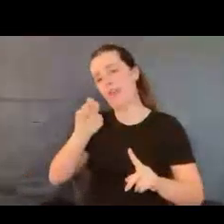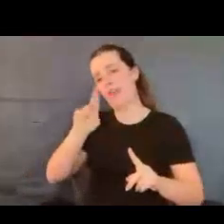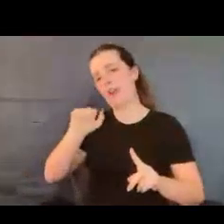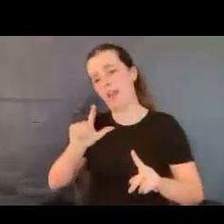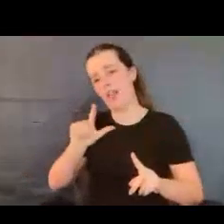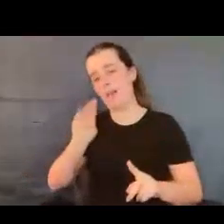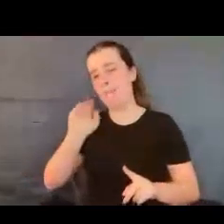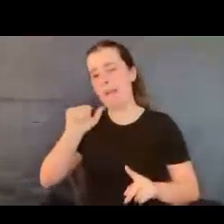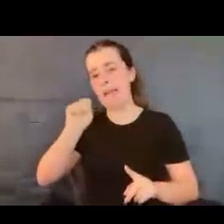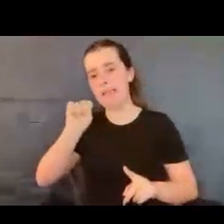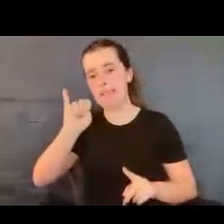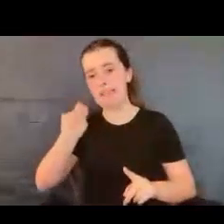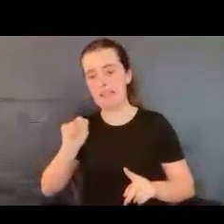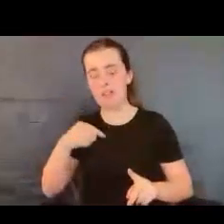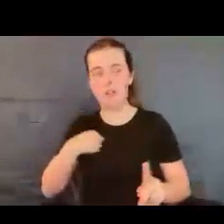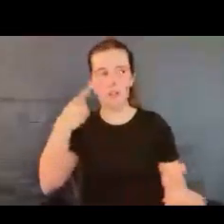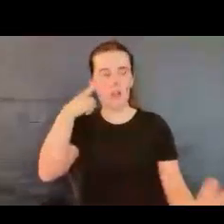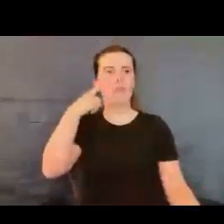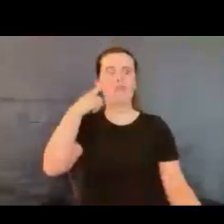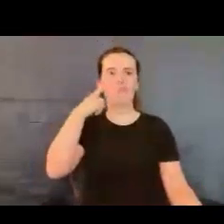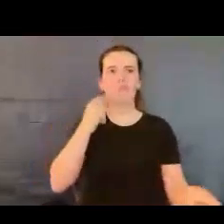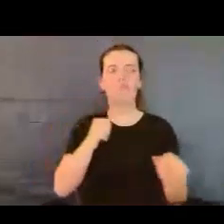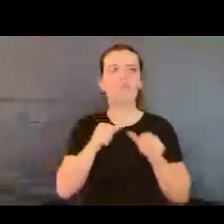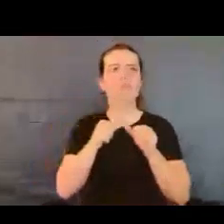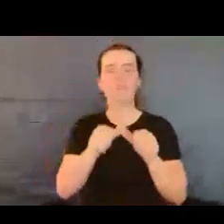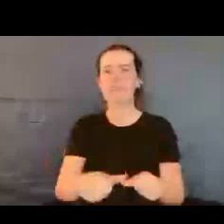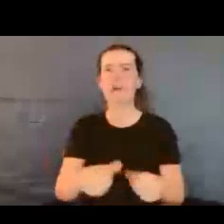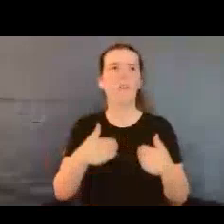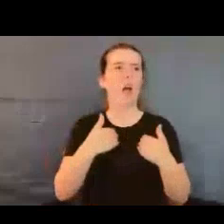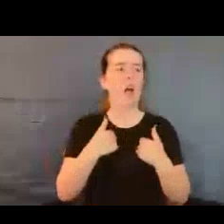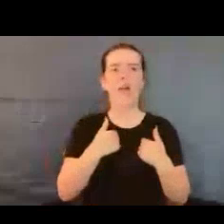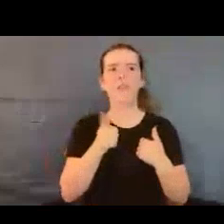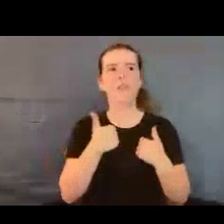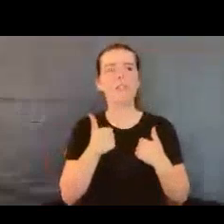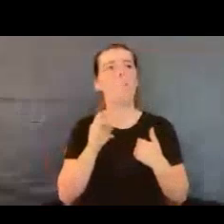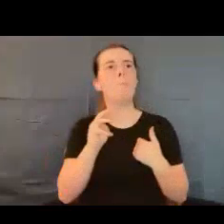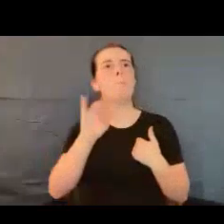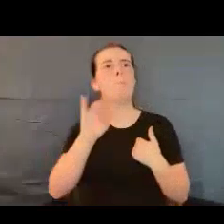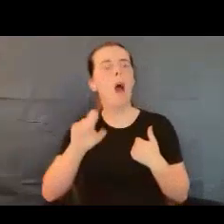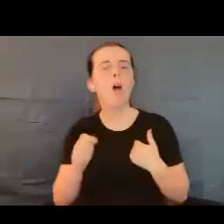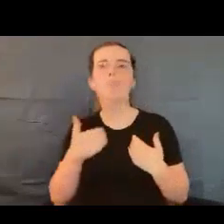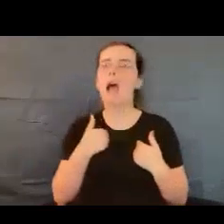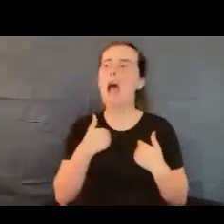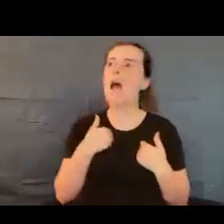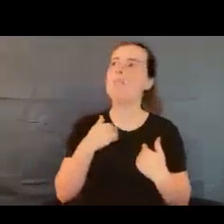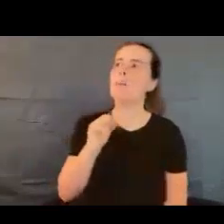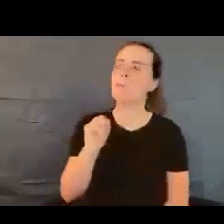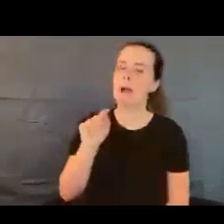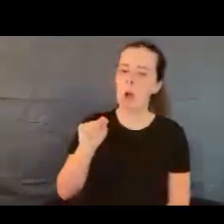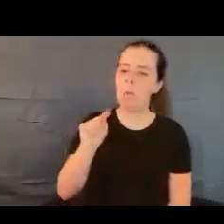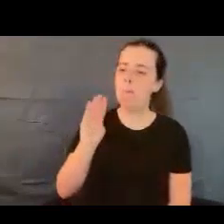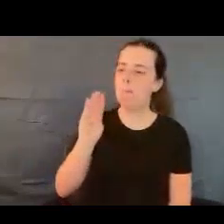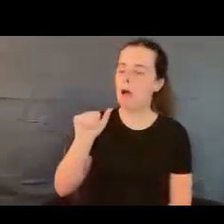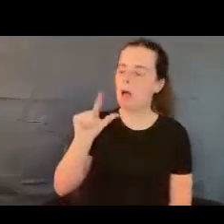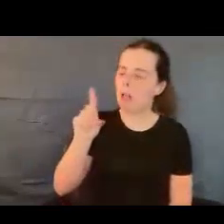have still 10 plus miles in this race, and I'm climbing Mount Baldy and the Cirque. How can I possibly do